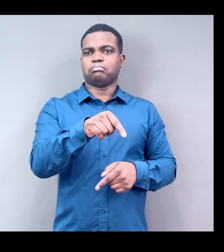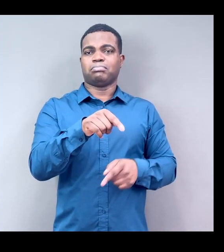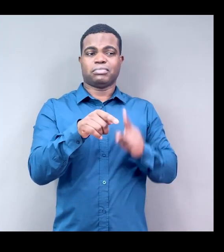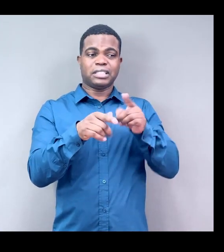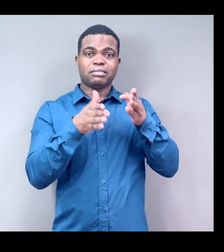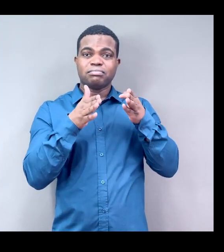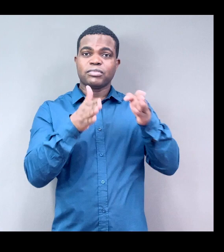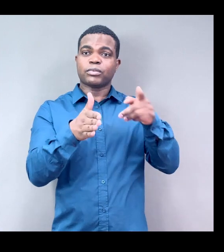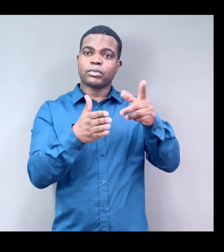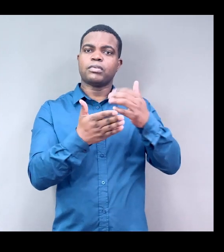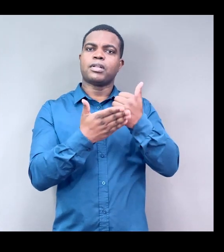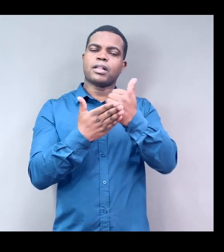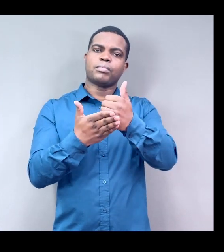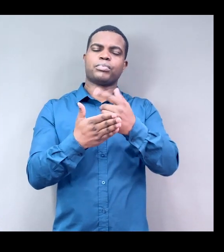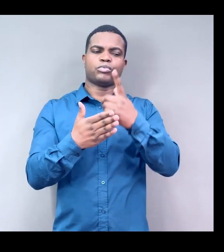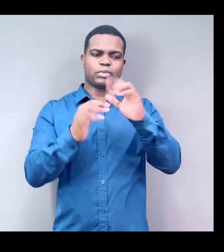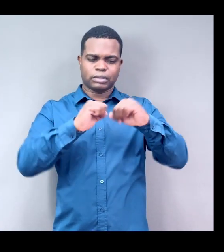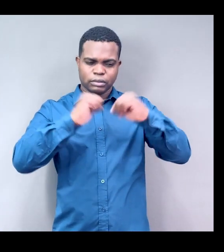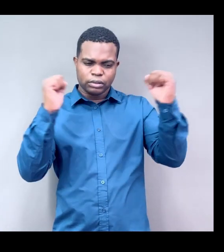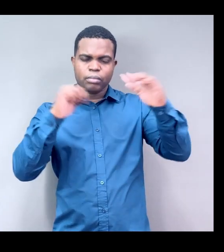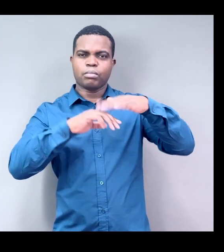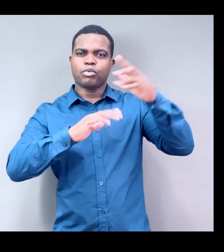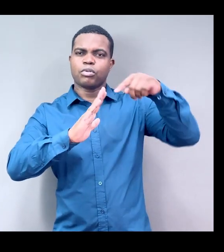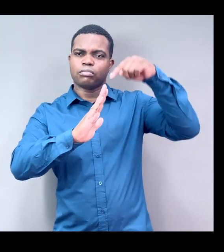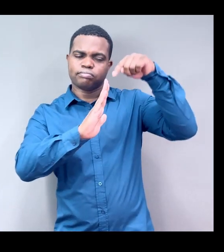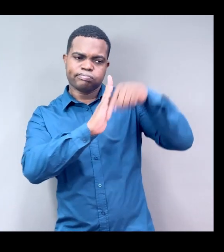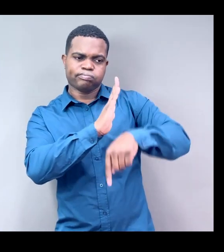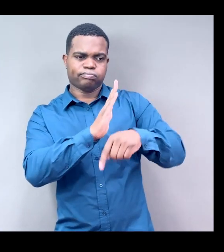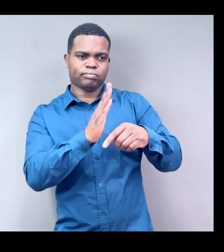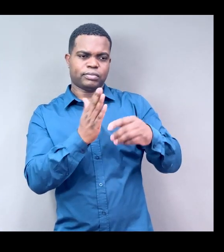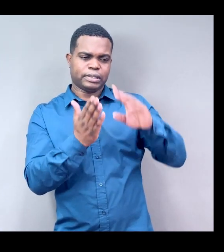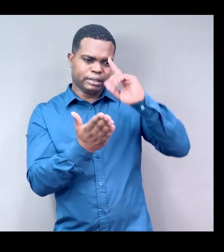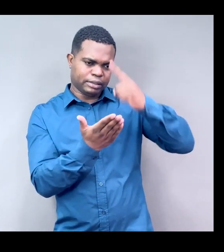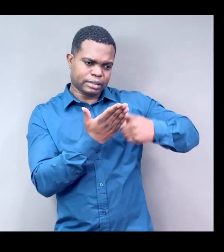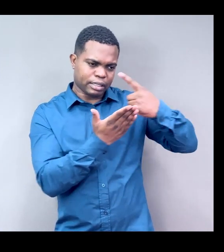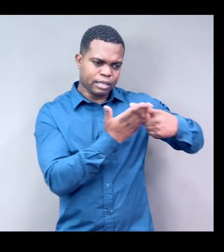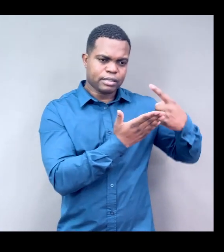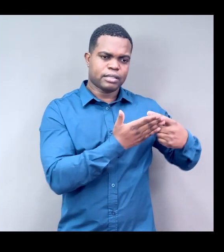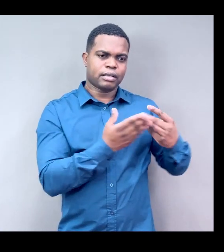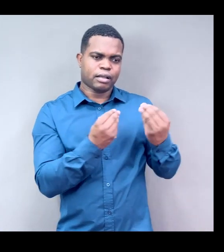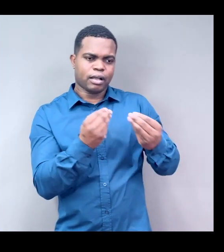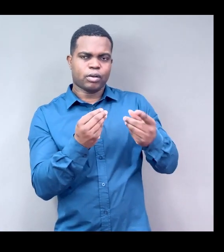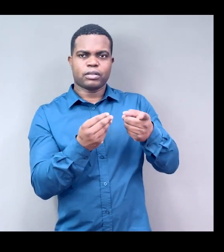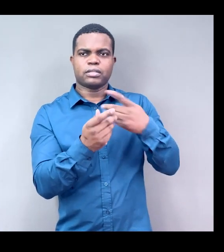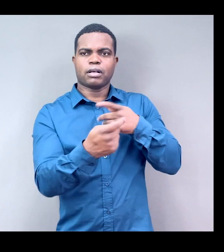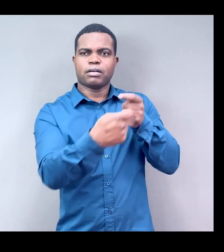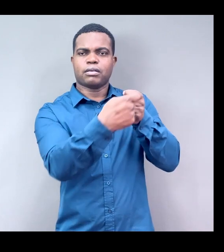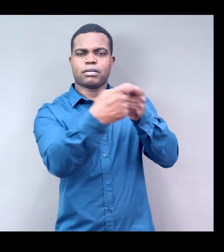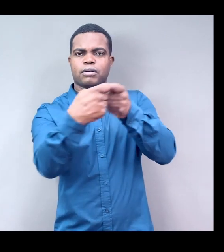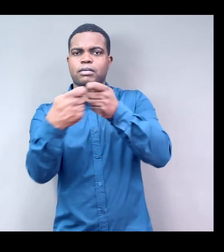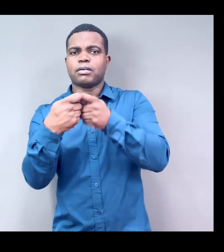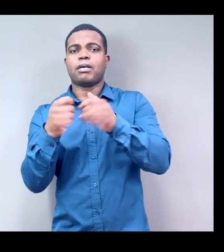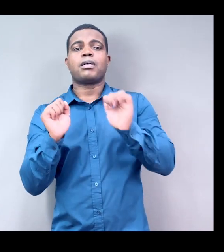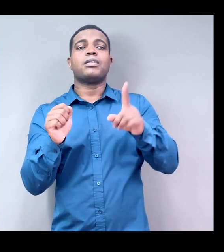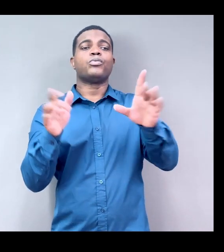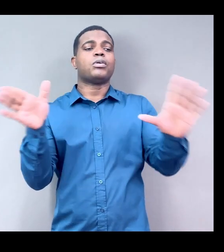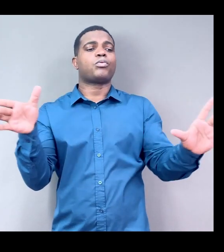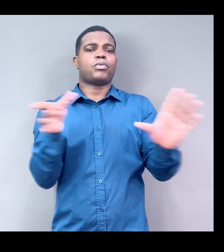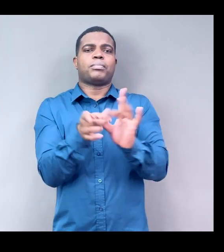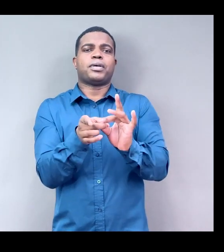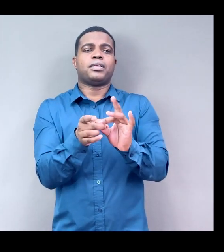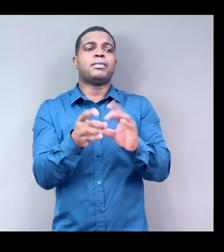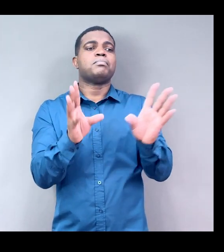the methods to ensure that you achieve a comprehensive result. So you can decide